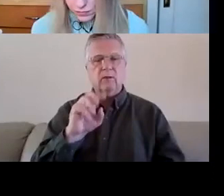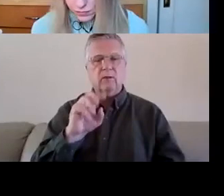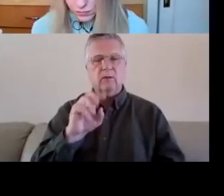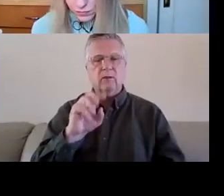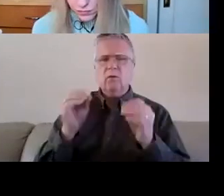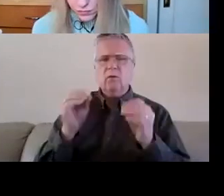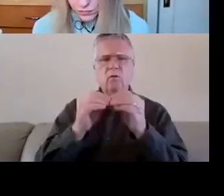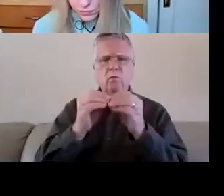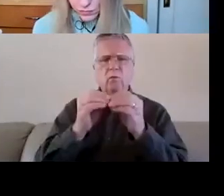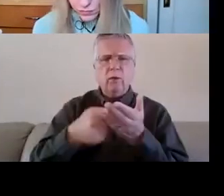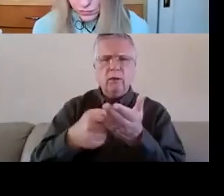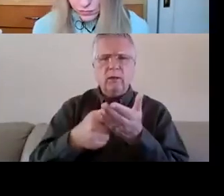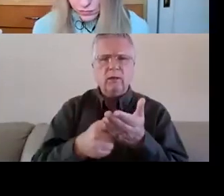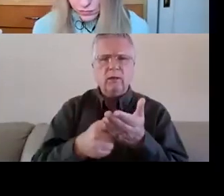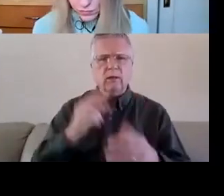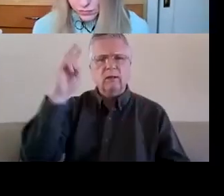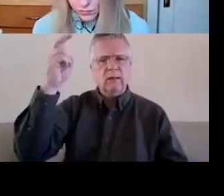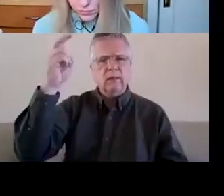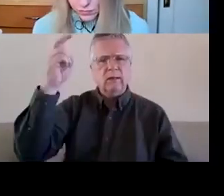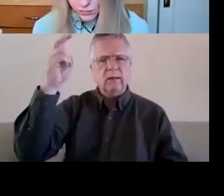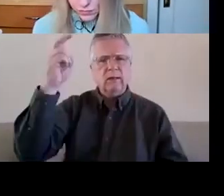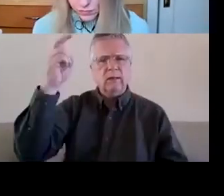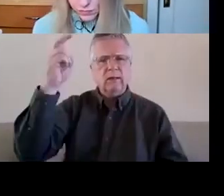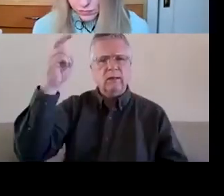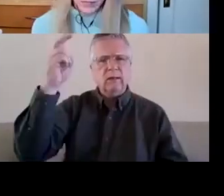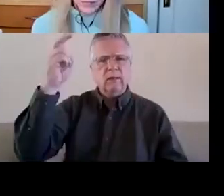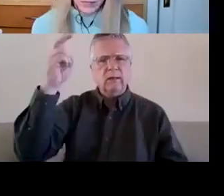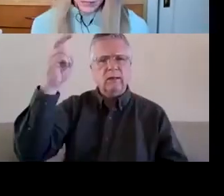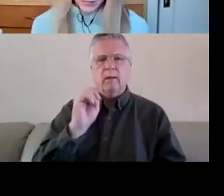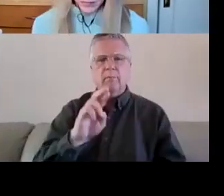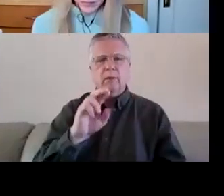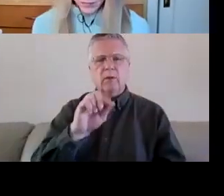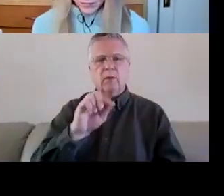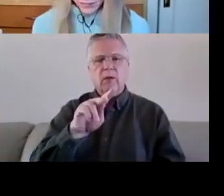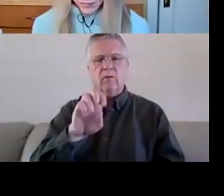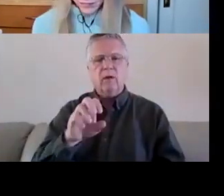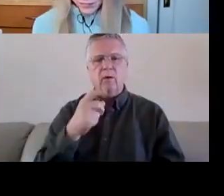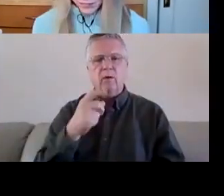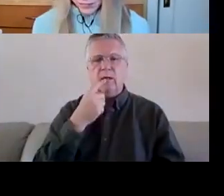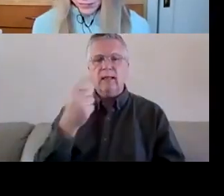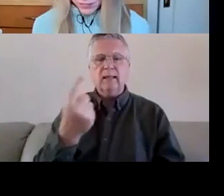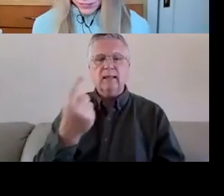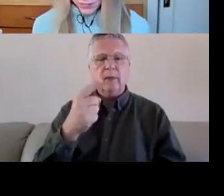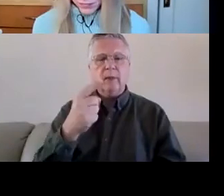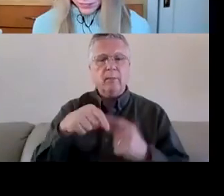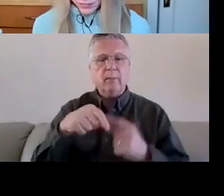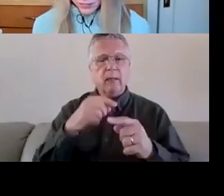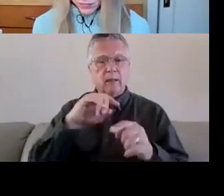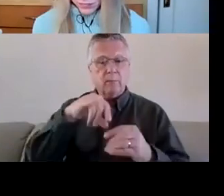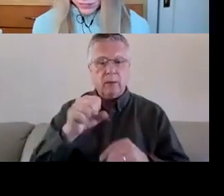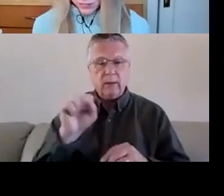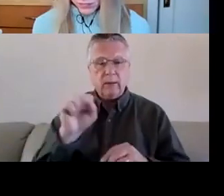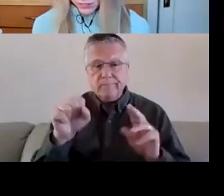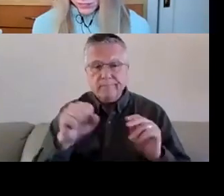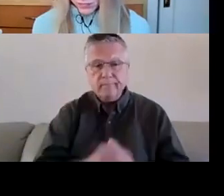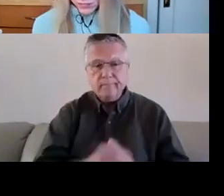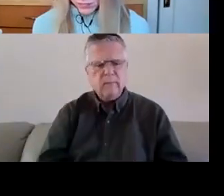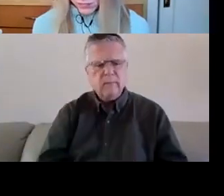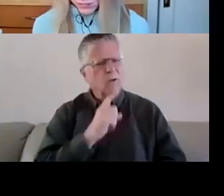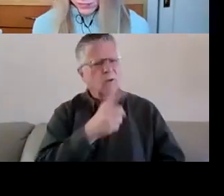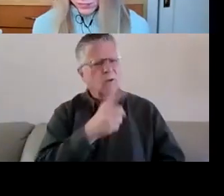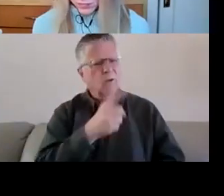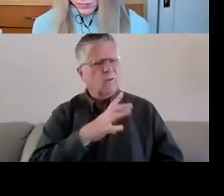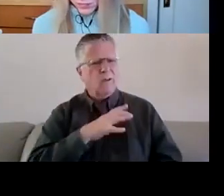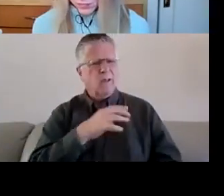discussion. Second. Mr. Lavelle, do you want to say anything about this project? Sure. This is the homeless